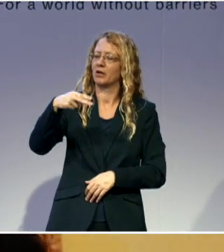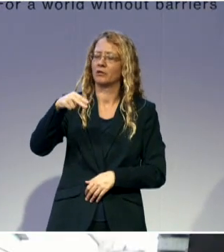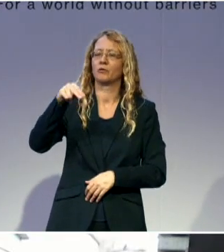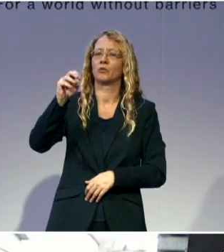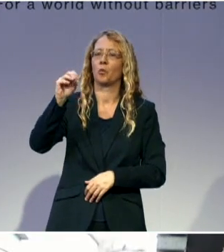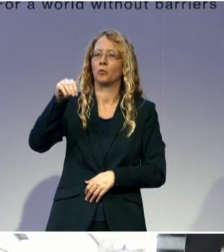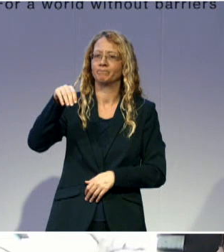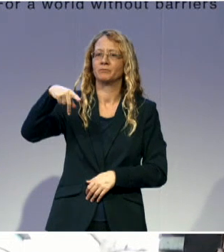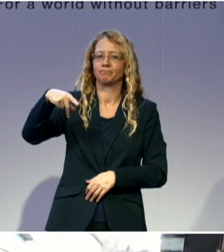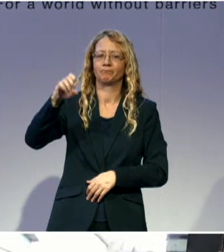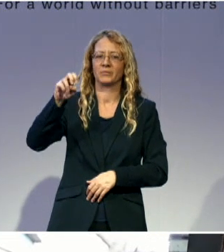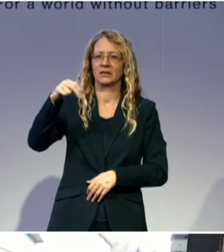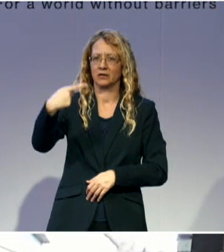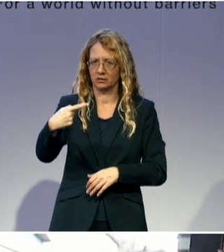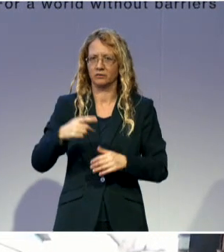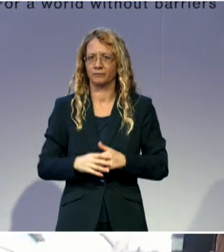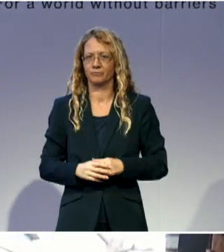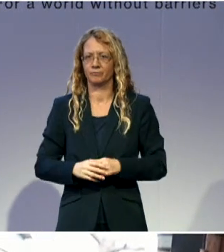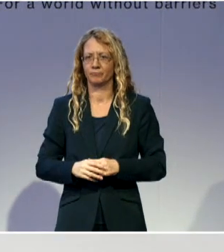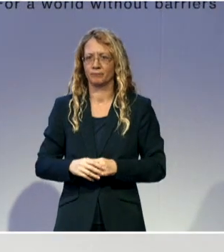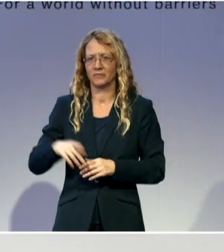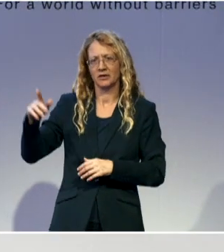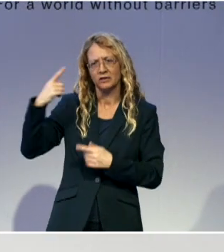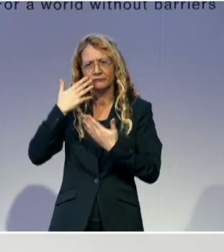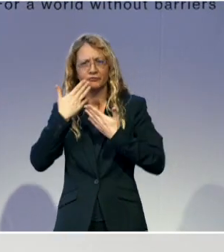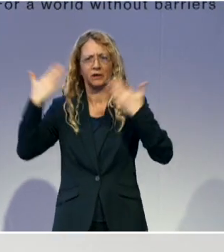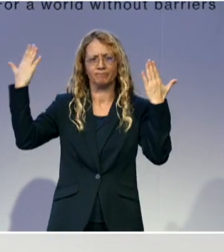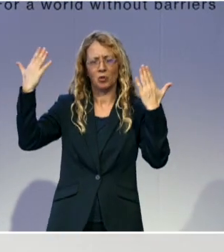independent living, and accessibility guidelines.